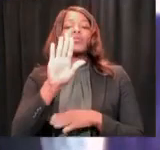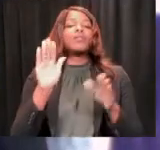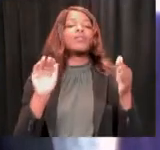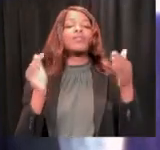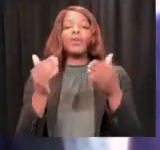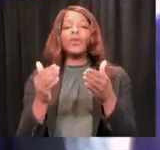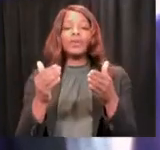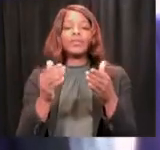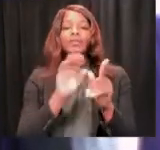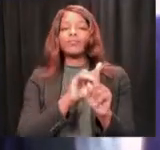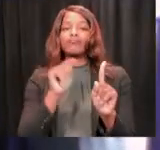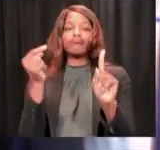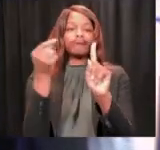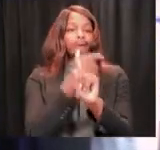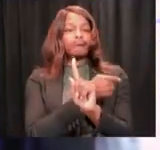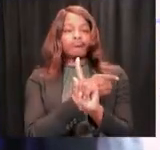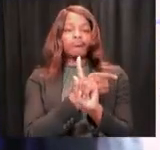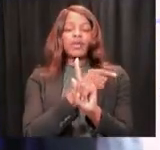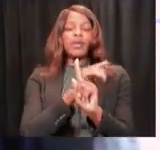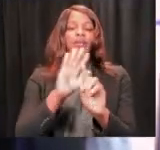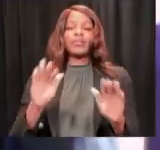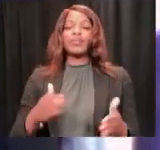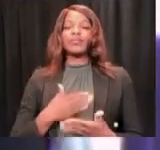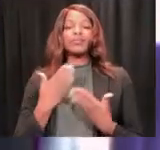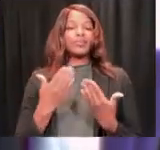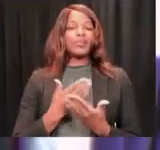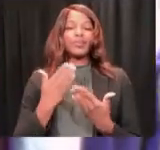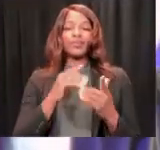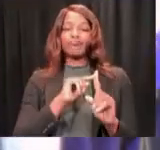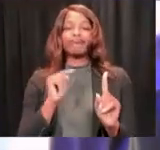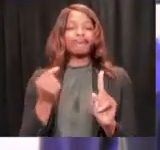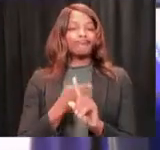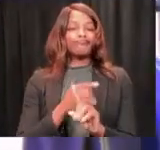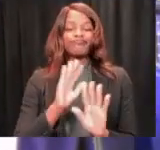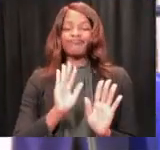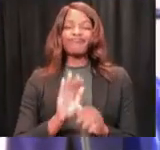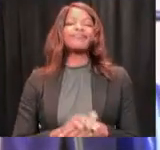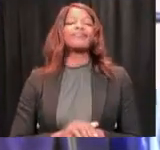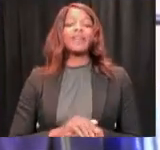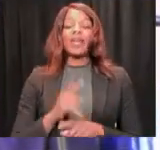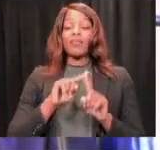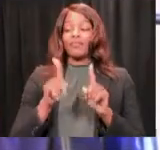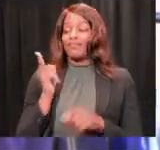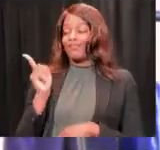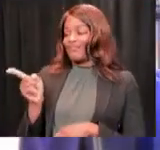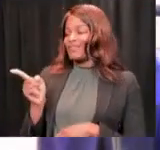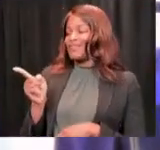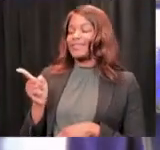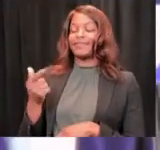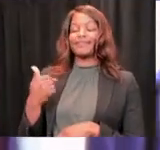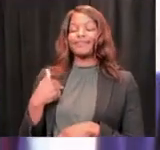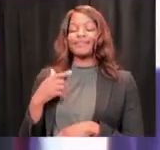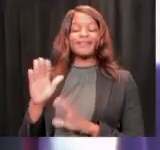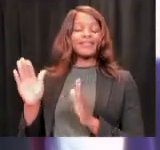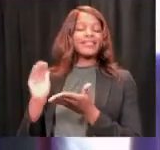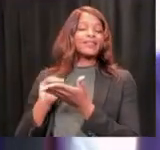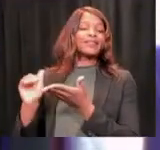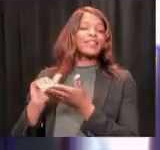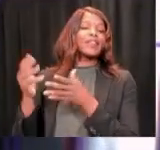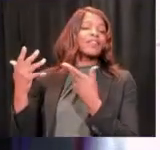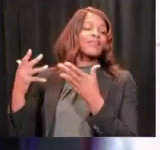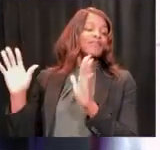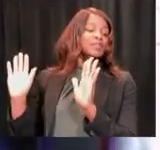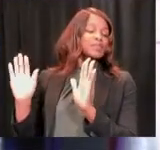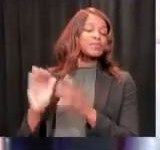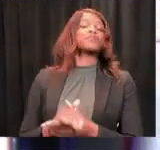life and joy. That's what Joseph does. Joseph says, listen, I can't get caught up there.